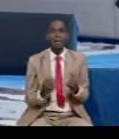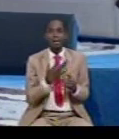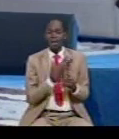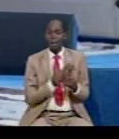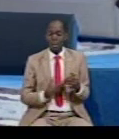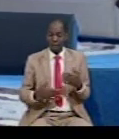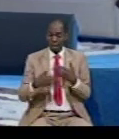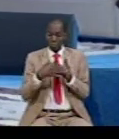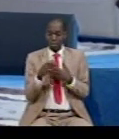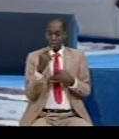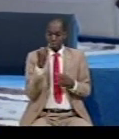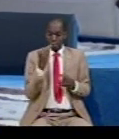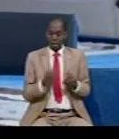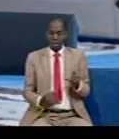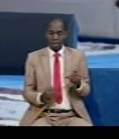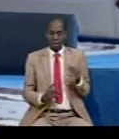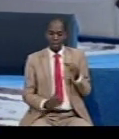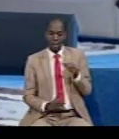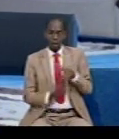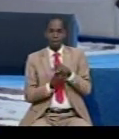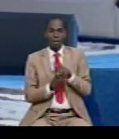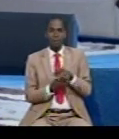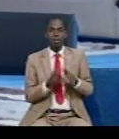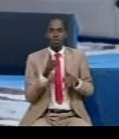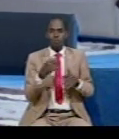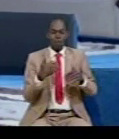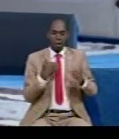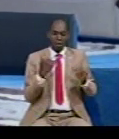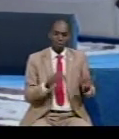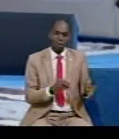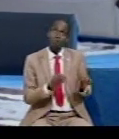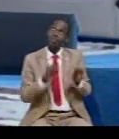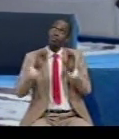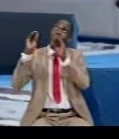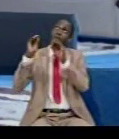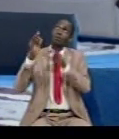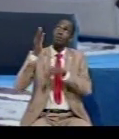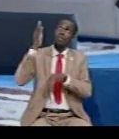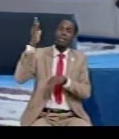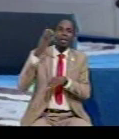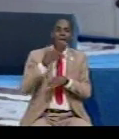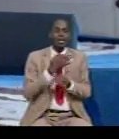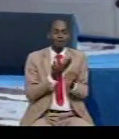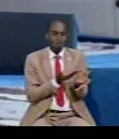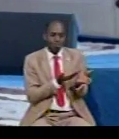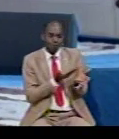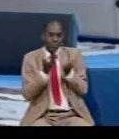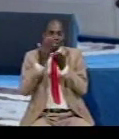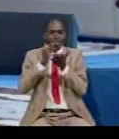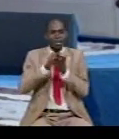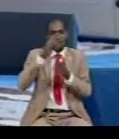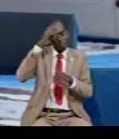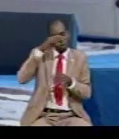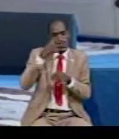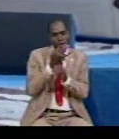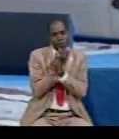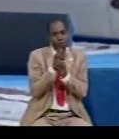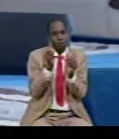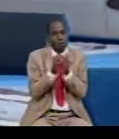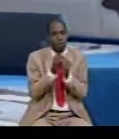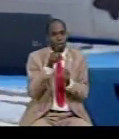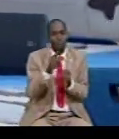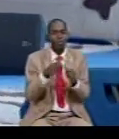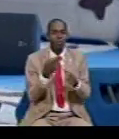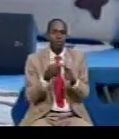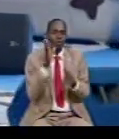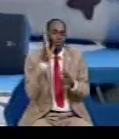the end has come and you have gone to the other side and you carry that wisdom of salvation with you, then you